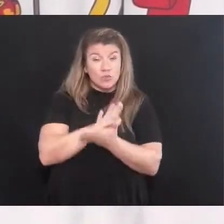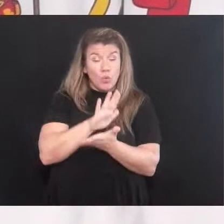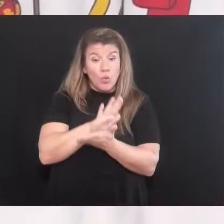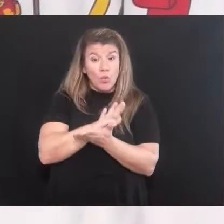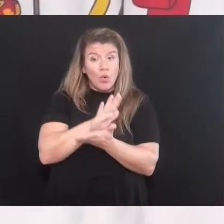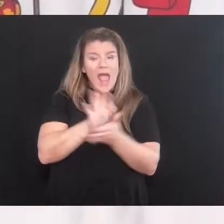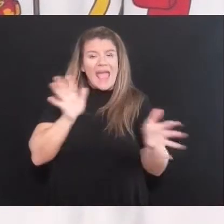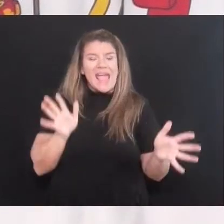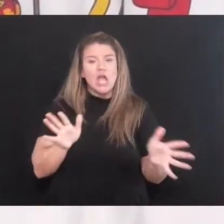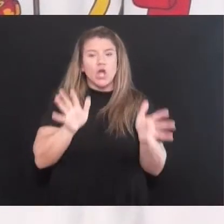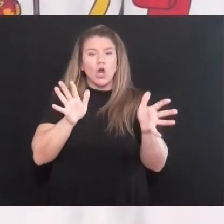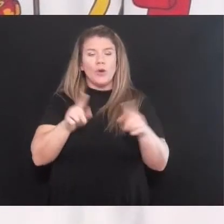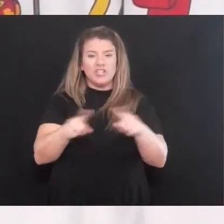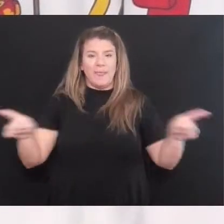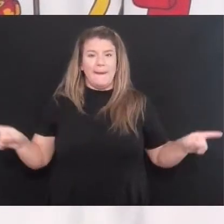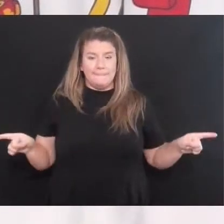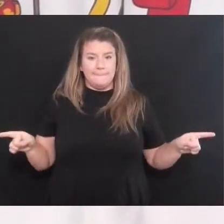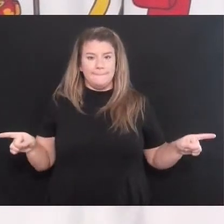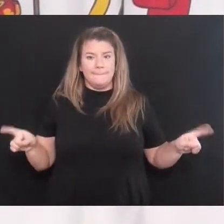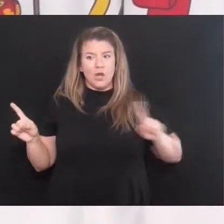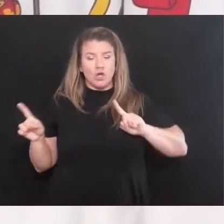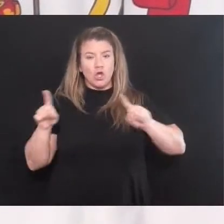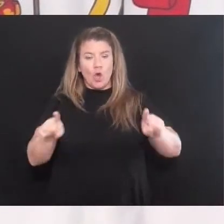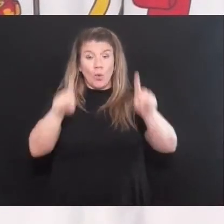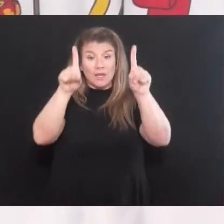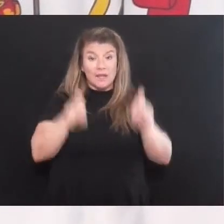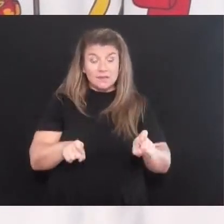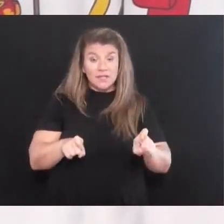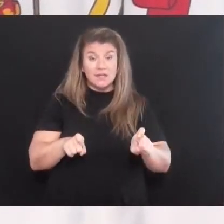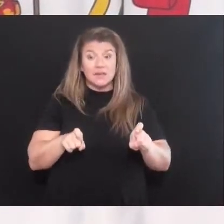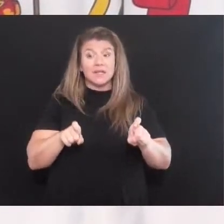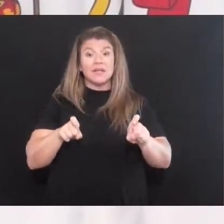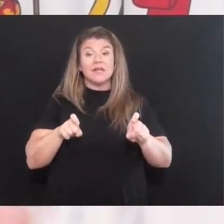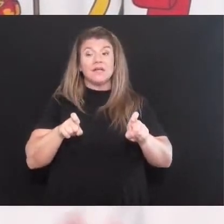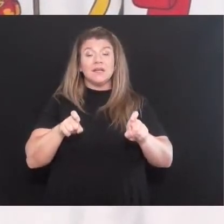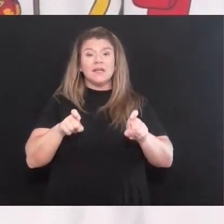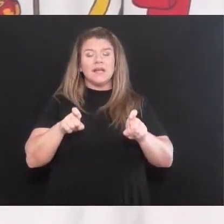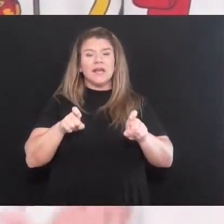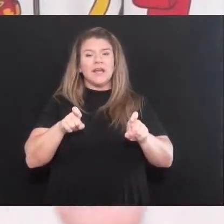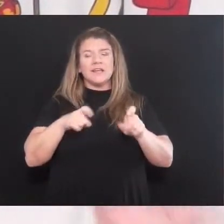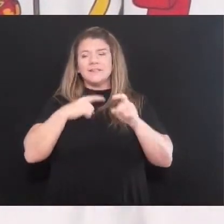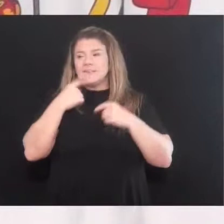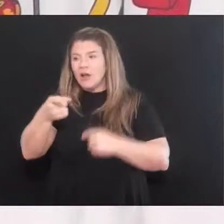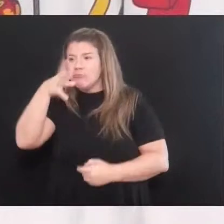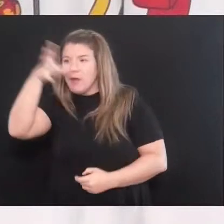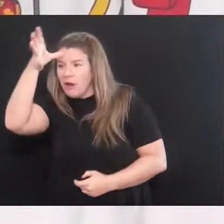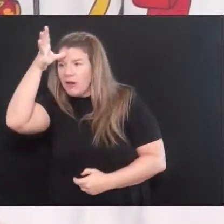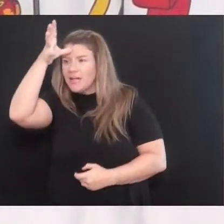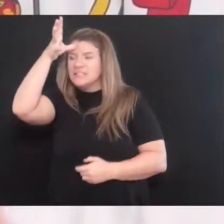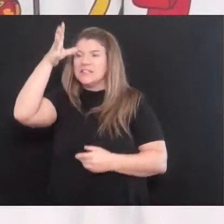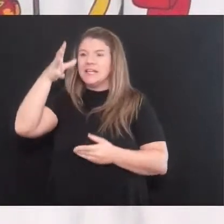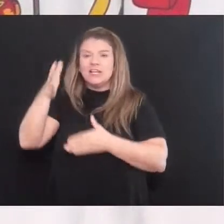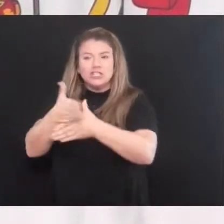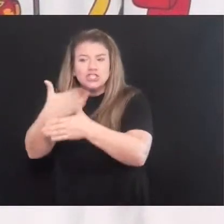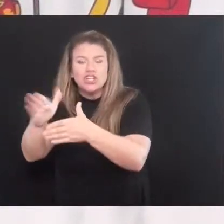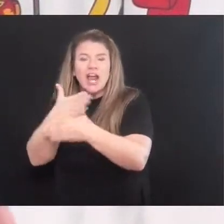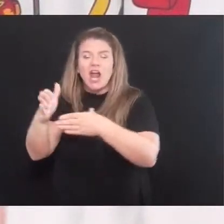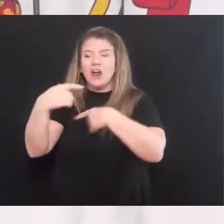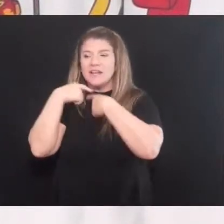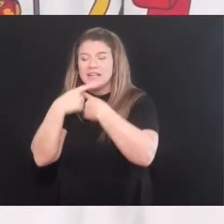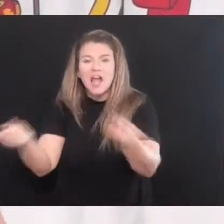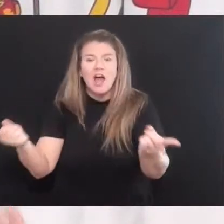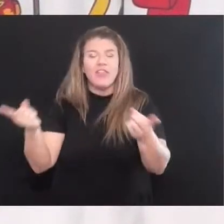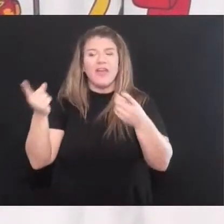encouraging them in every way to go get tested and be disciples, to tell their parents, to tell their grandmas and granddads and